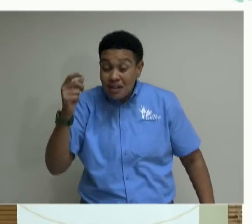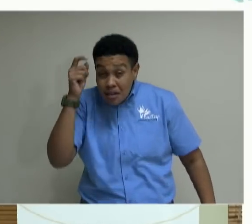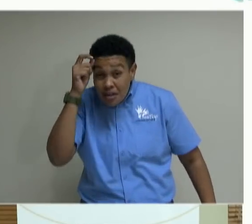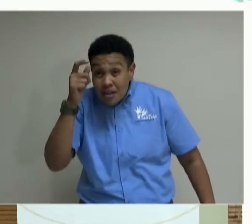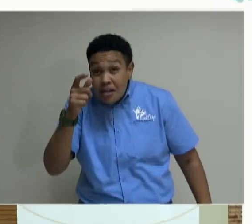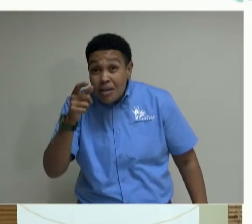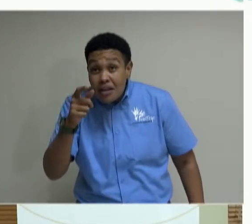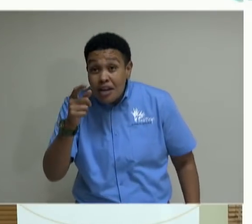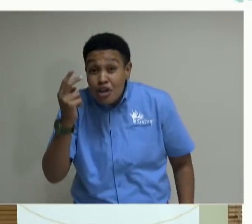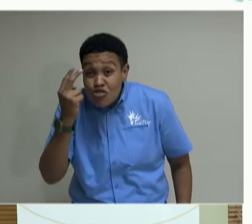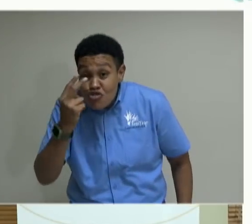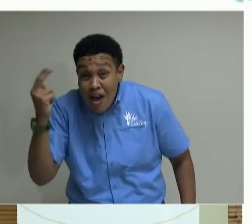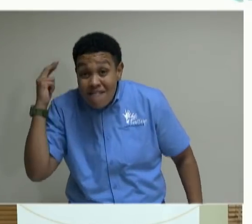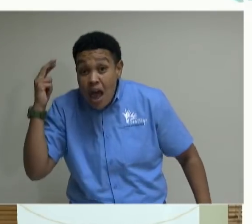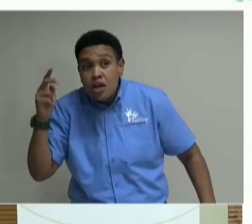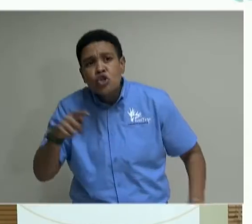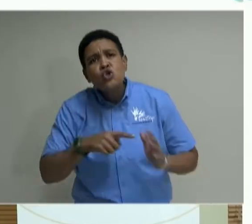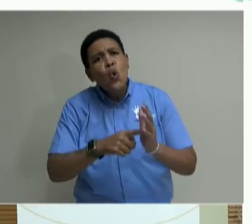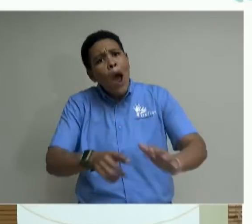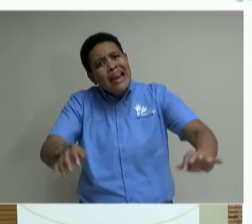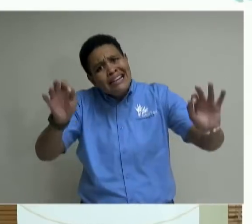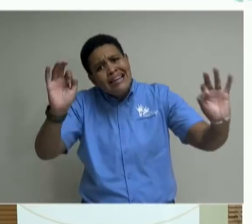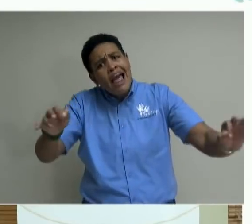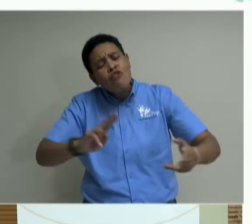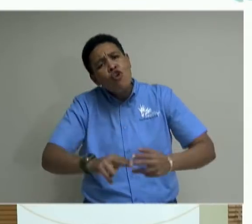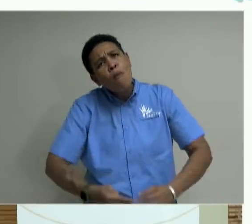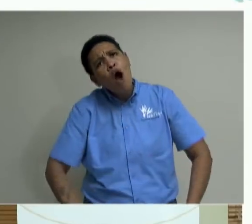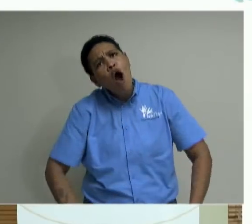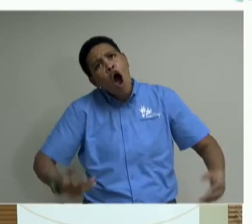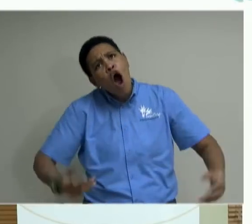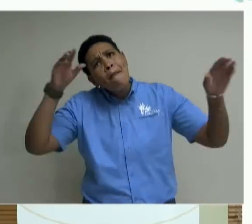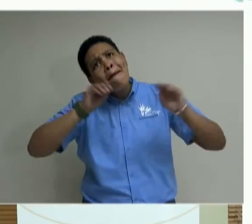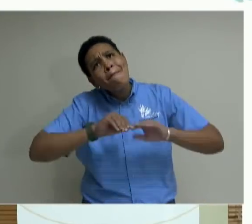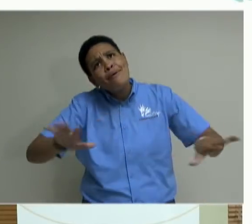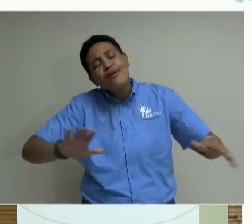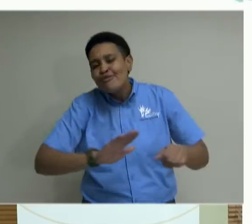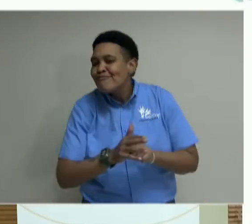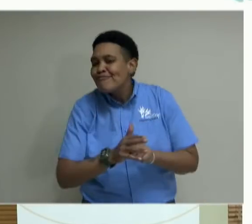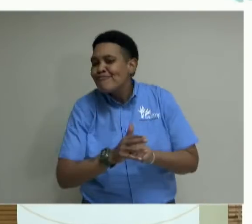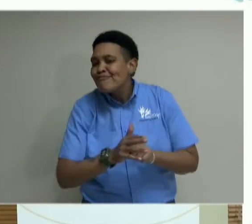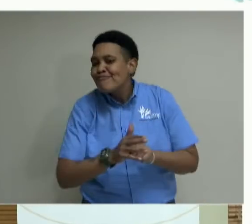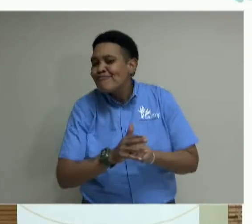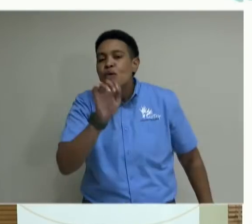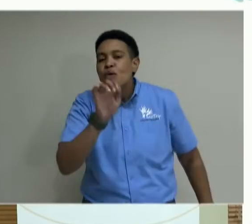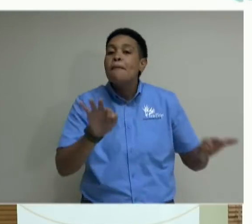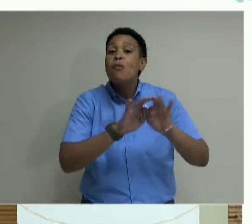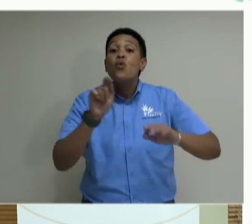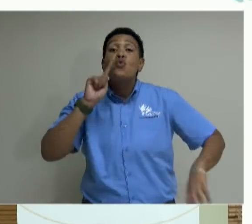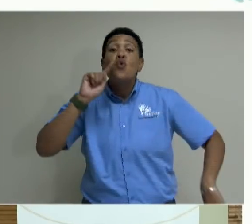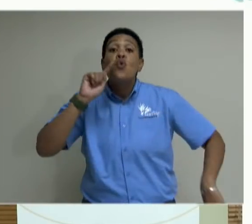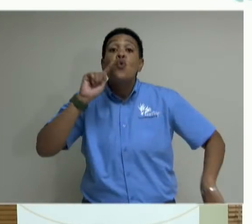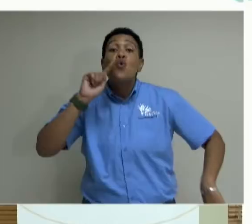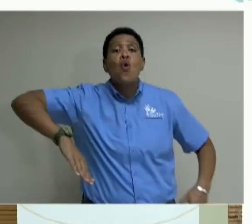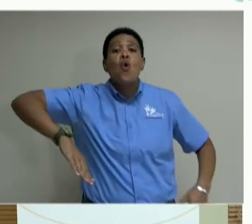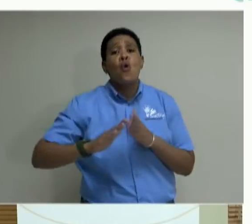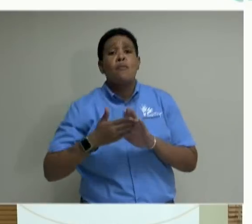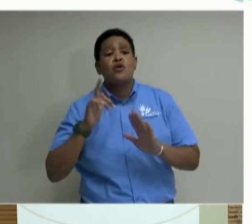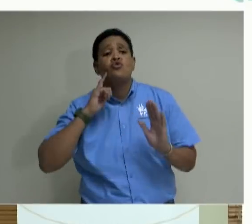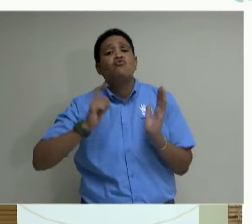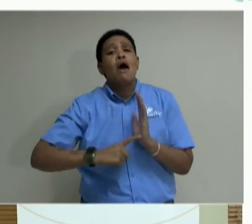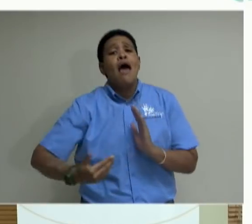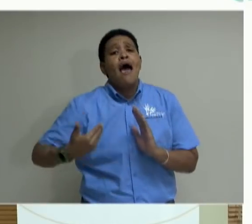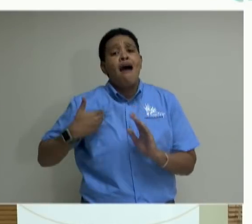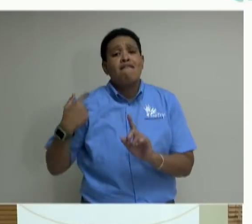it is not the absolute number. And so it's important for every community to recognize that they have had positive